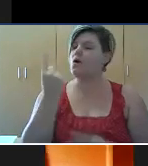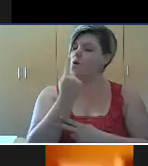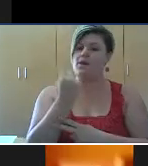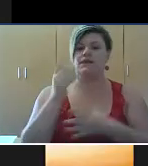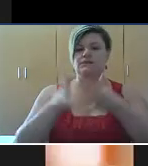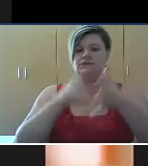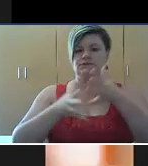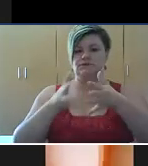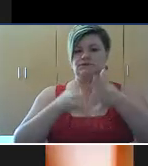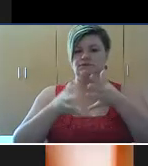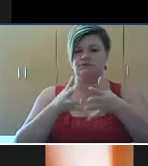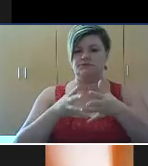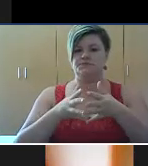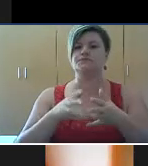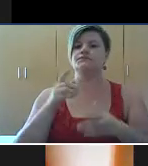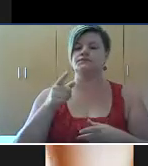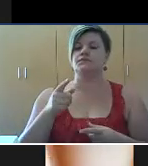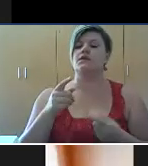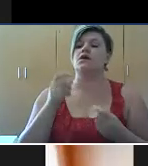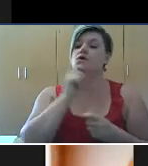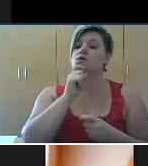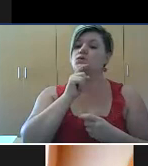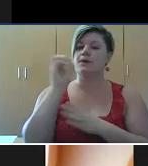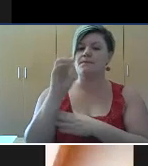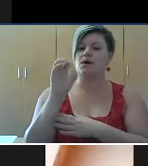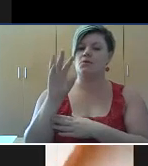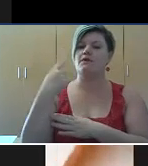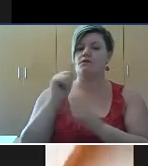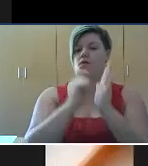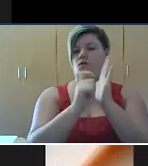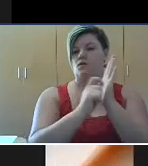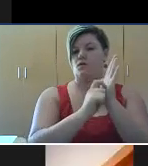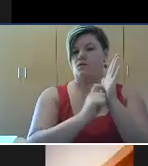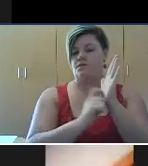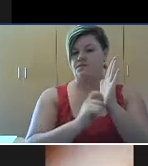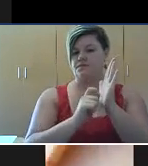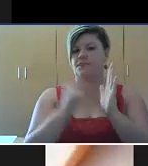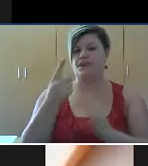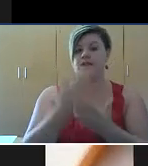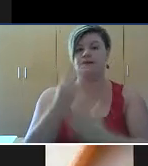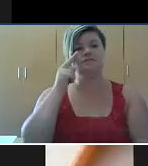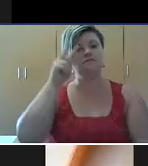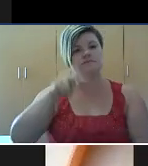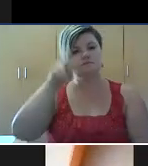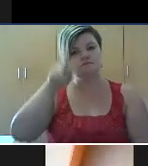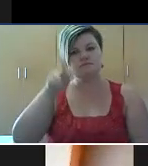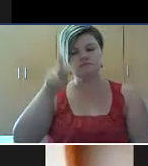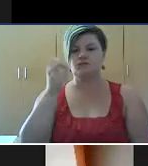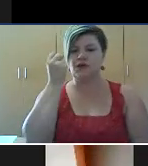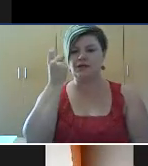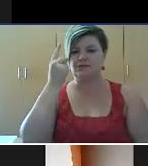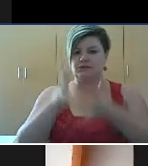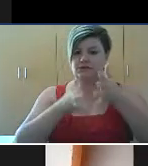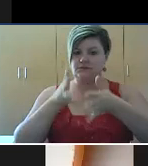language. So that should provide enough information for you so that you understand the signs. If you